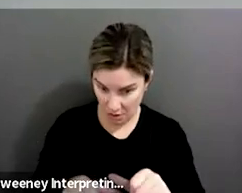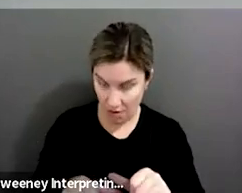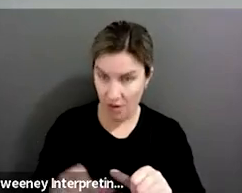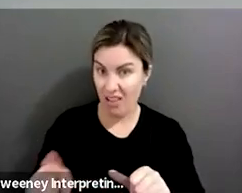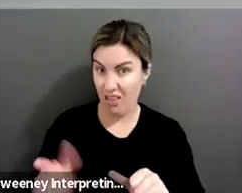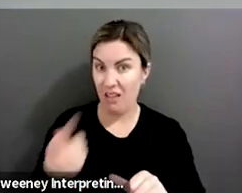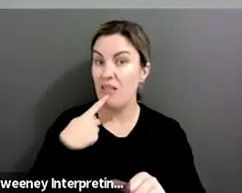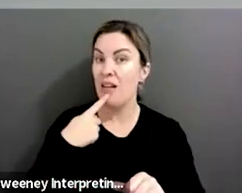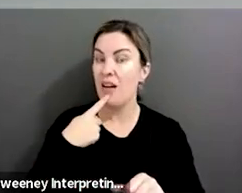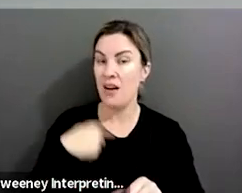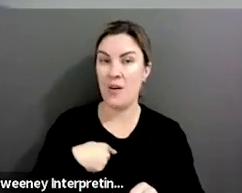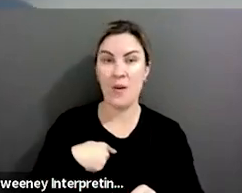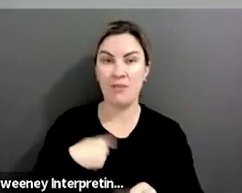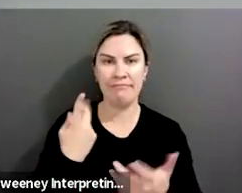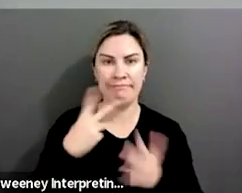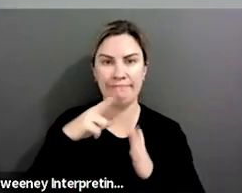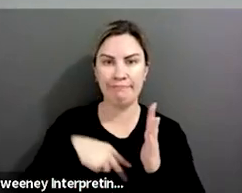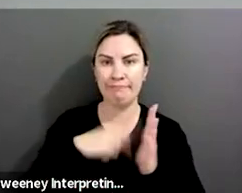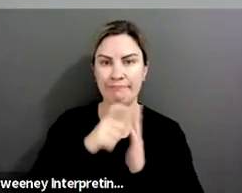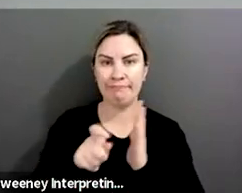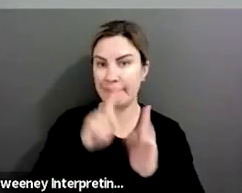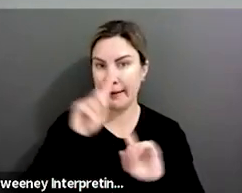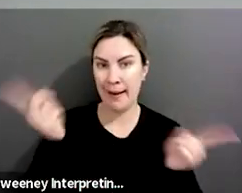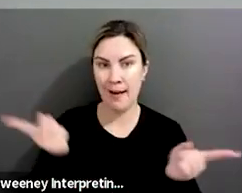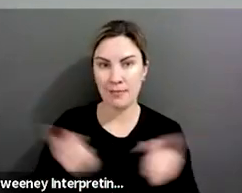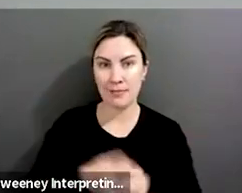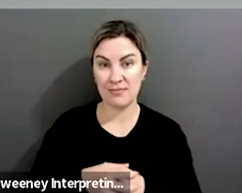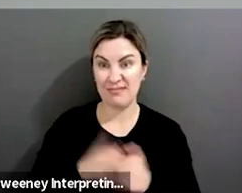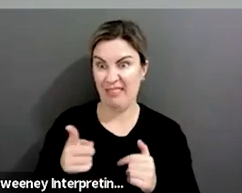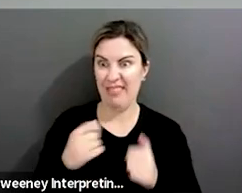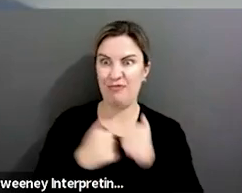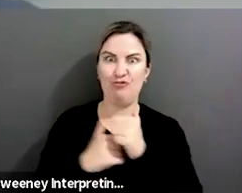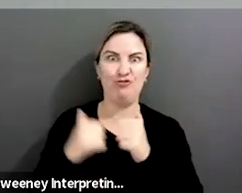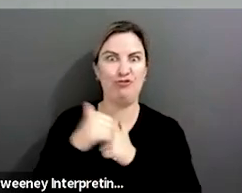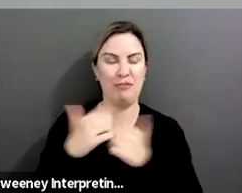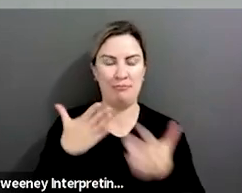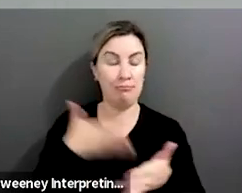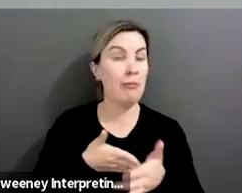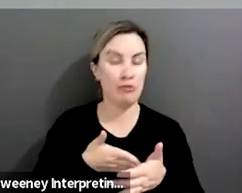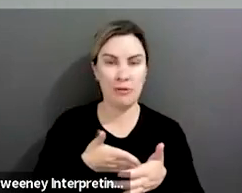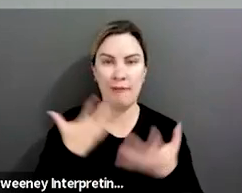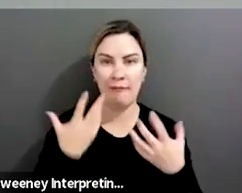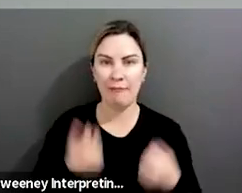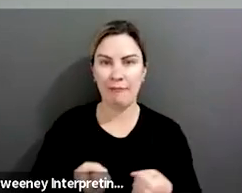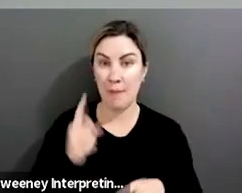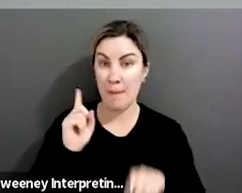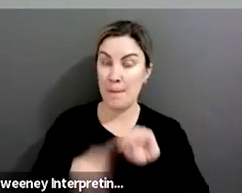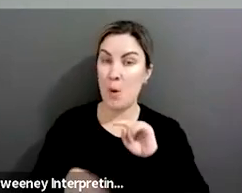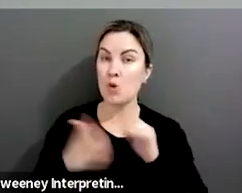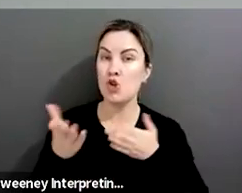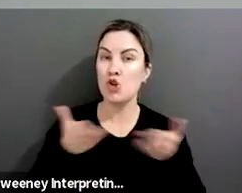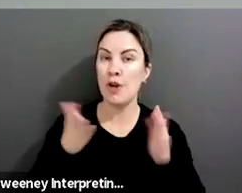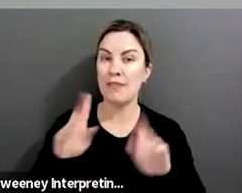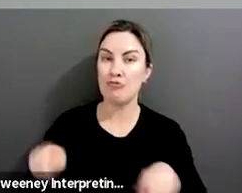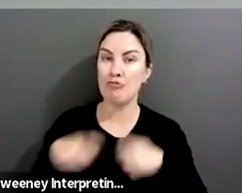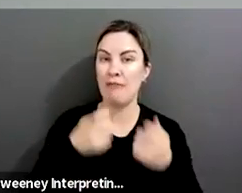illiterate. And that's a sort of obvious structural barrier that I think most sort of service providers, especially a lot of